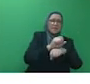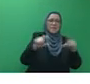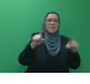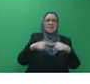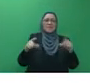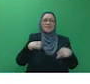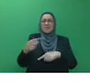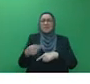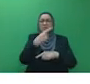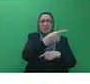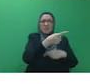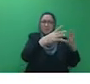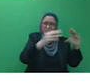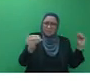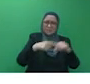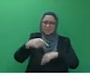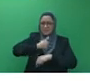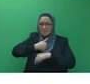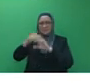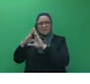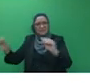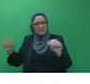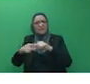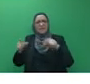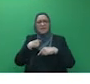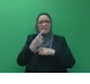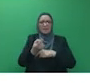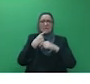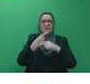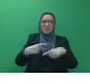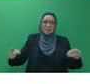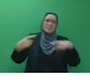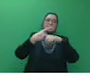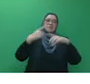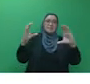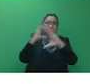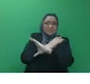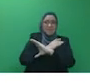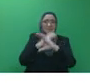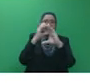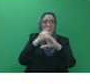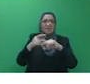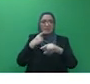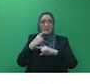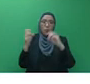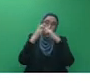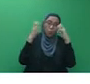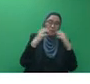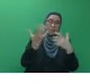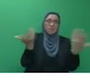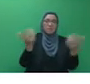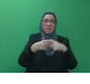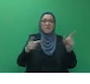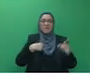the challenges where you ran into each other shouted each other if that happened at all when the douglas sleep at home may not be the douglas sleep we see on the screen